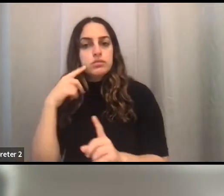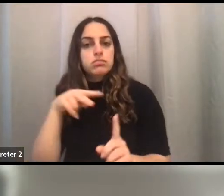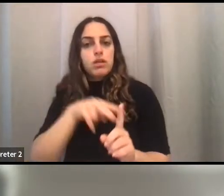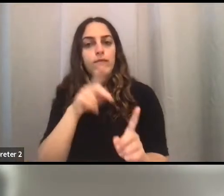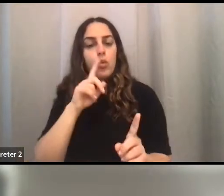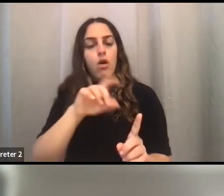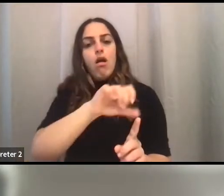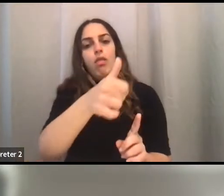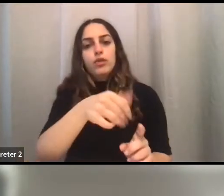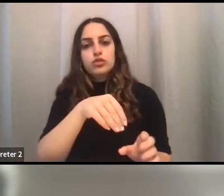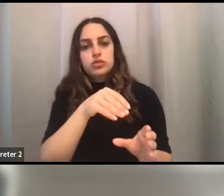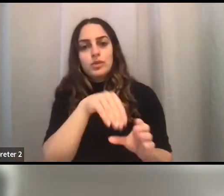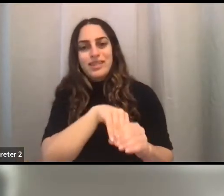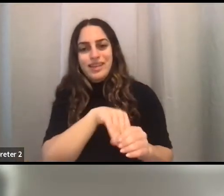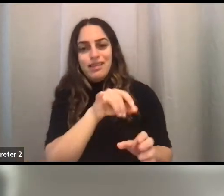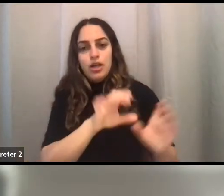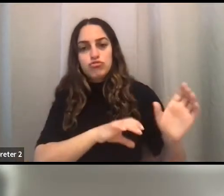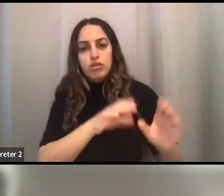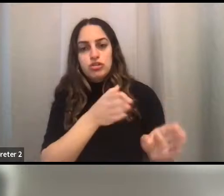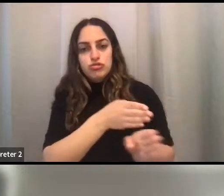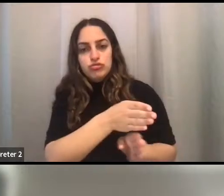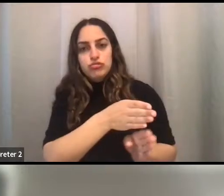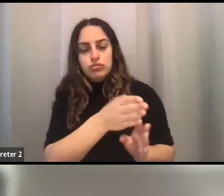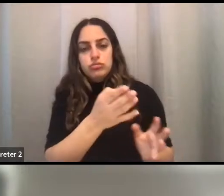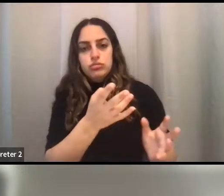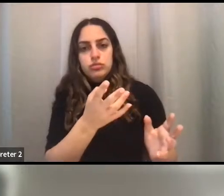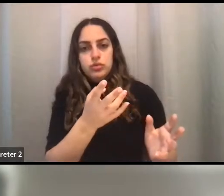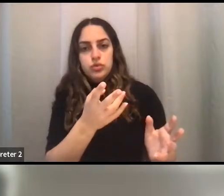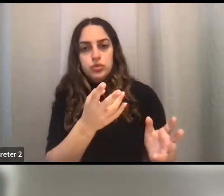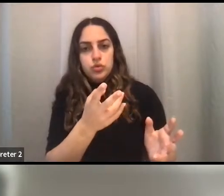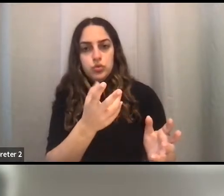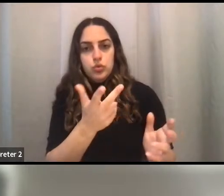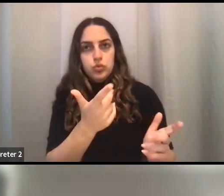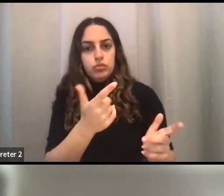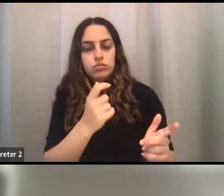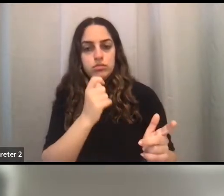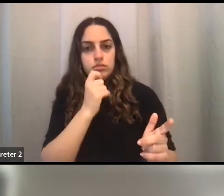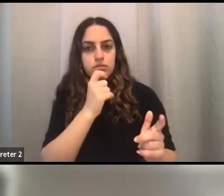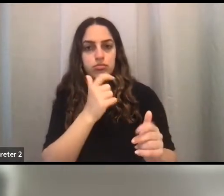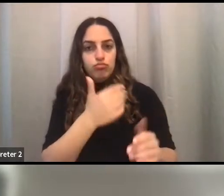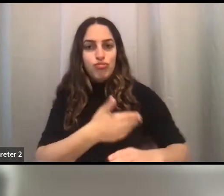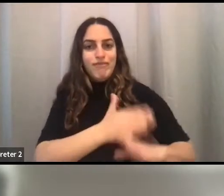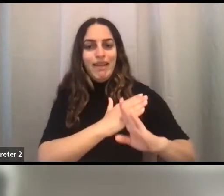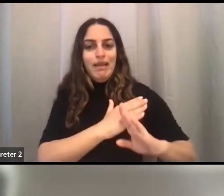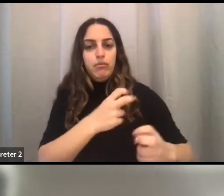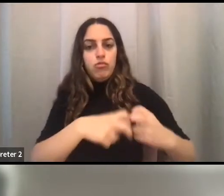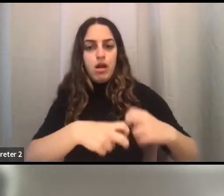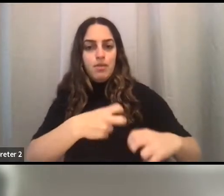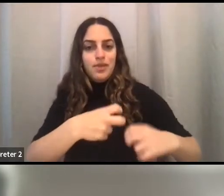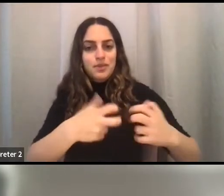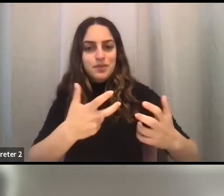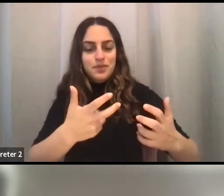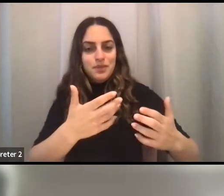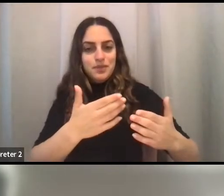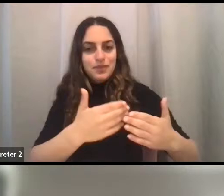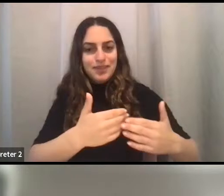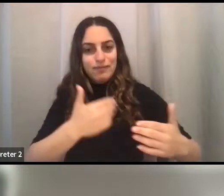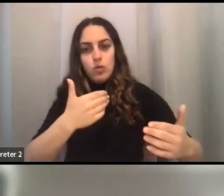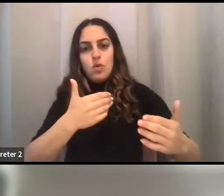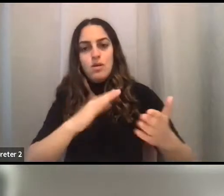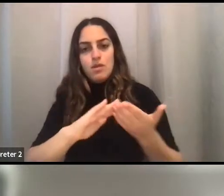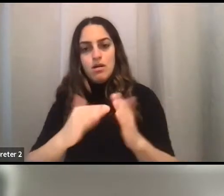the construction industry to get out ahead of problems before they ripen into discrimination